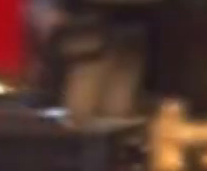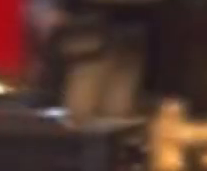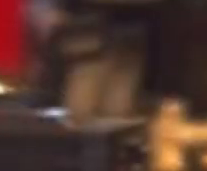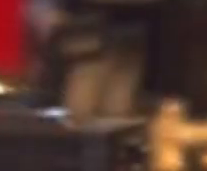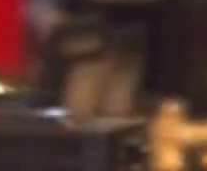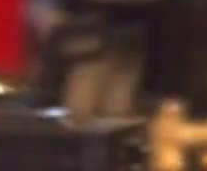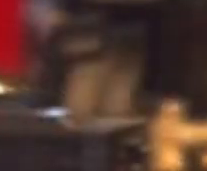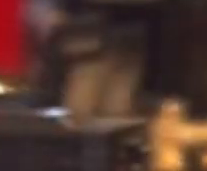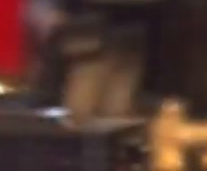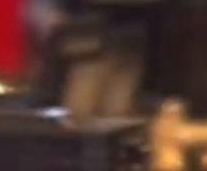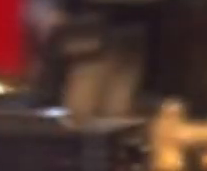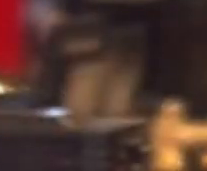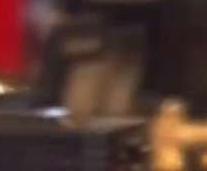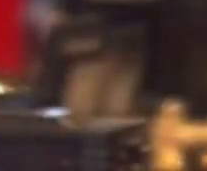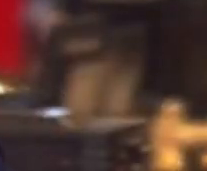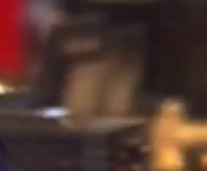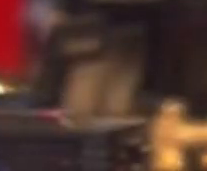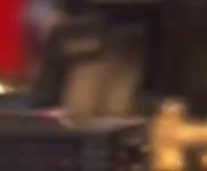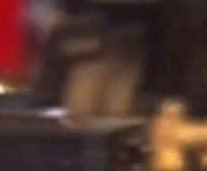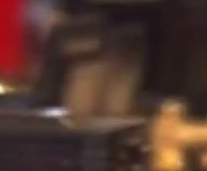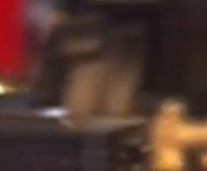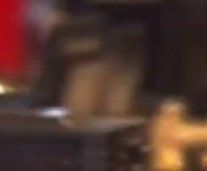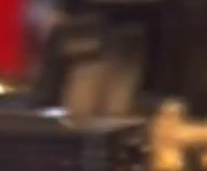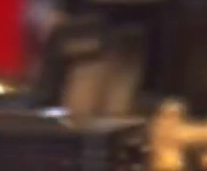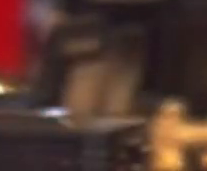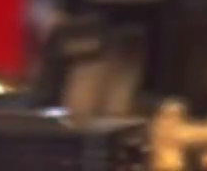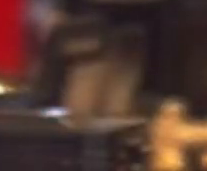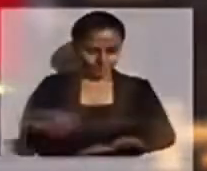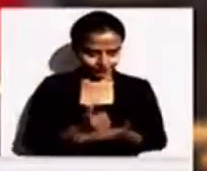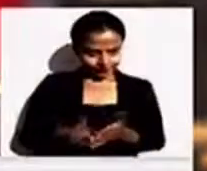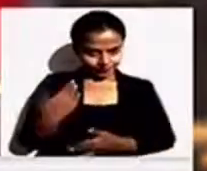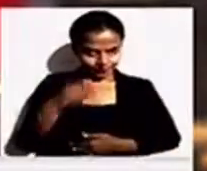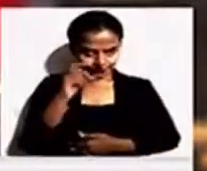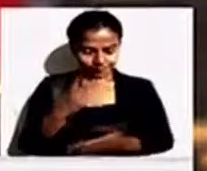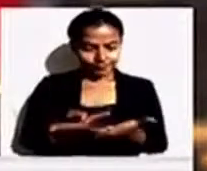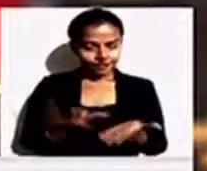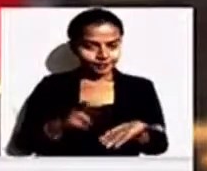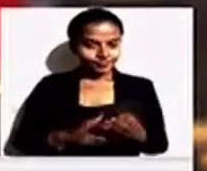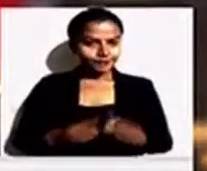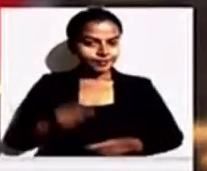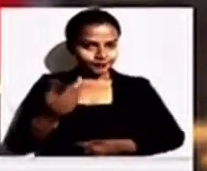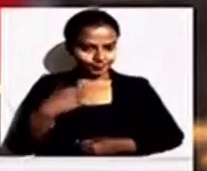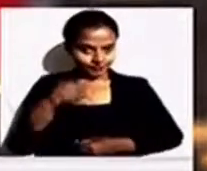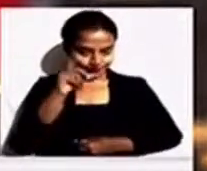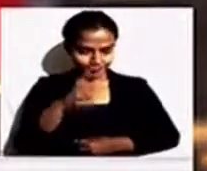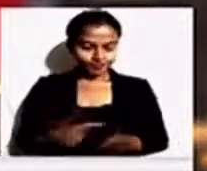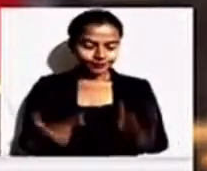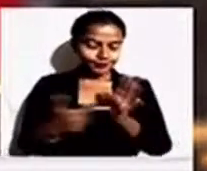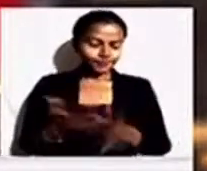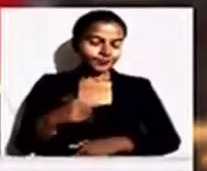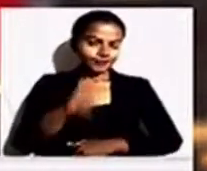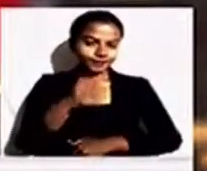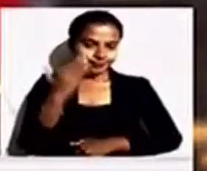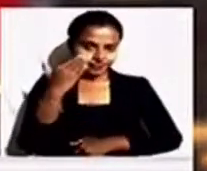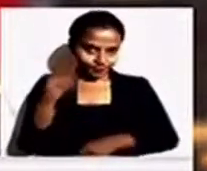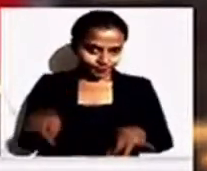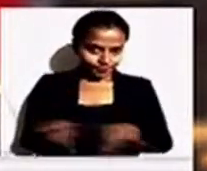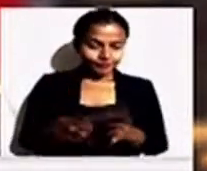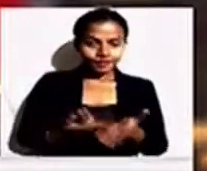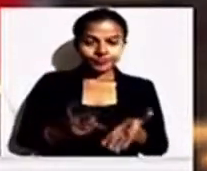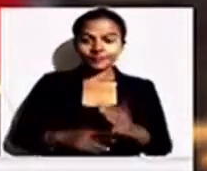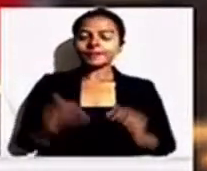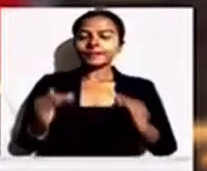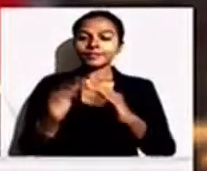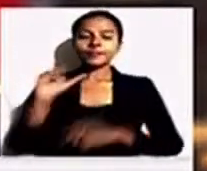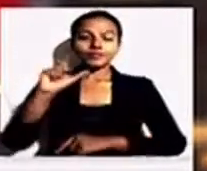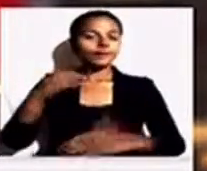Hello there, very good Thursday evening to all our viewers. You're watching Primetime News. We're coming to you live and direct this evening from our Newsfirst studios in Colombo. You're joining with me,